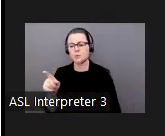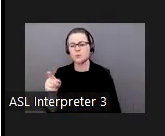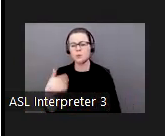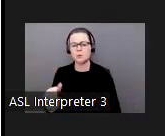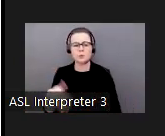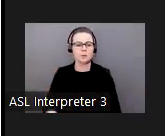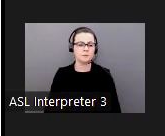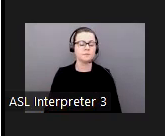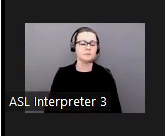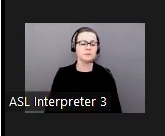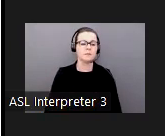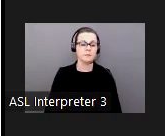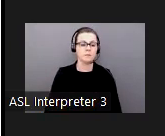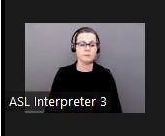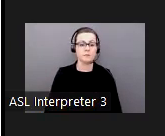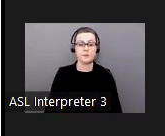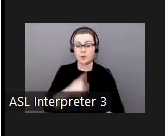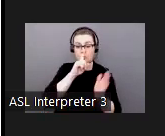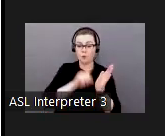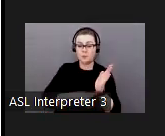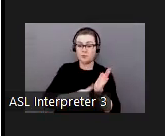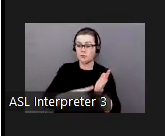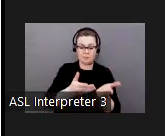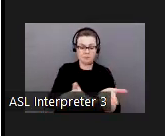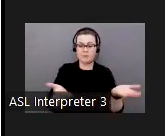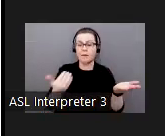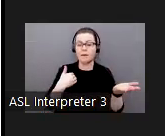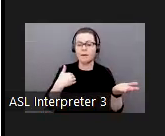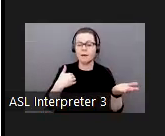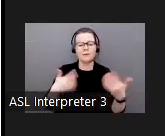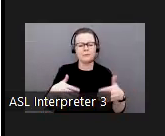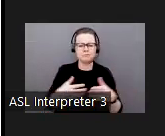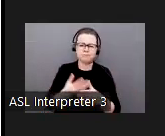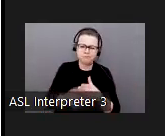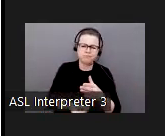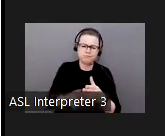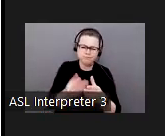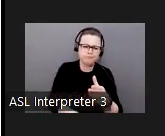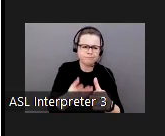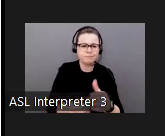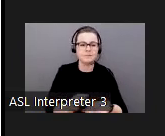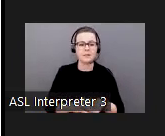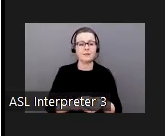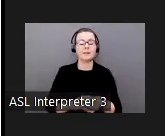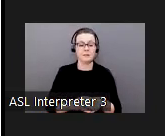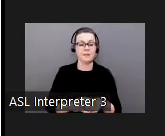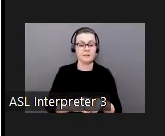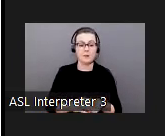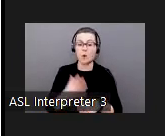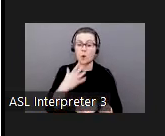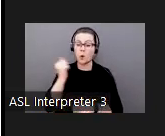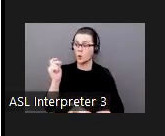in the research. Like, when we talk about abuse of older people, there's a 40-year age range that we're talking